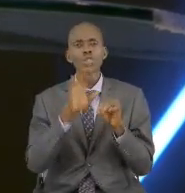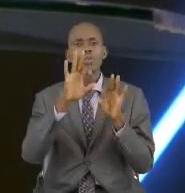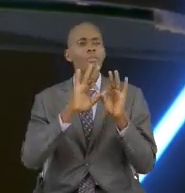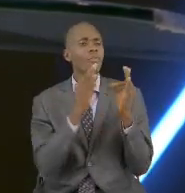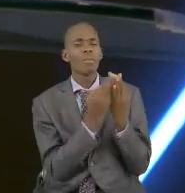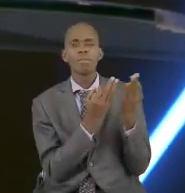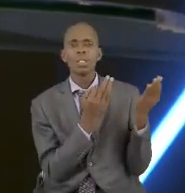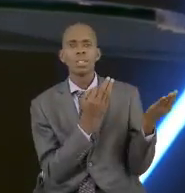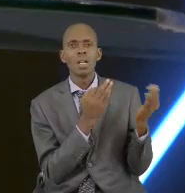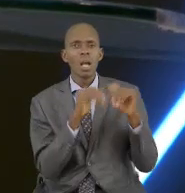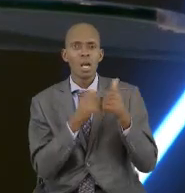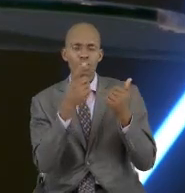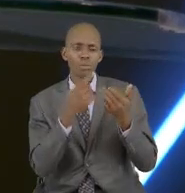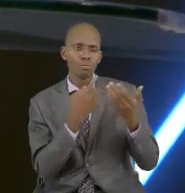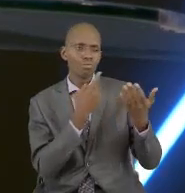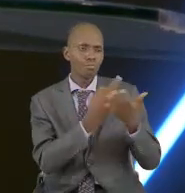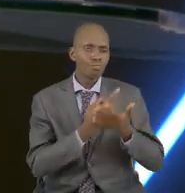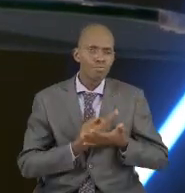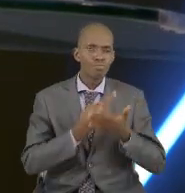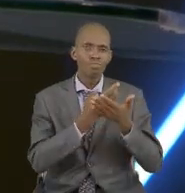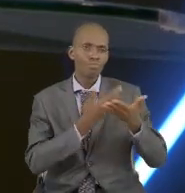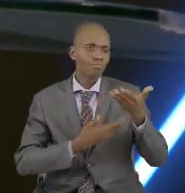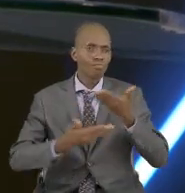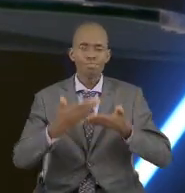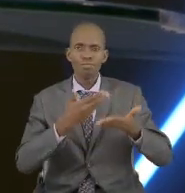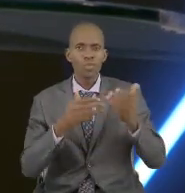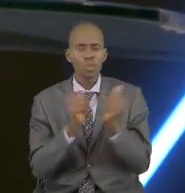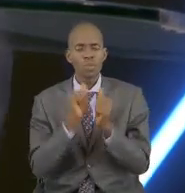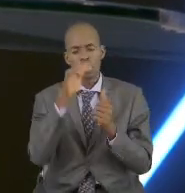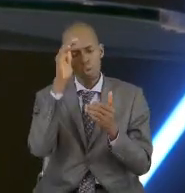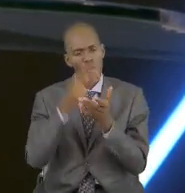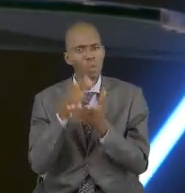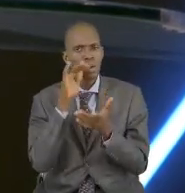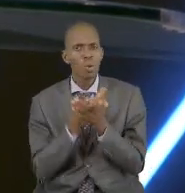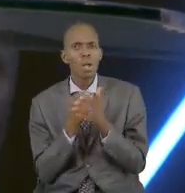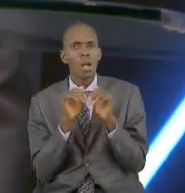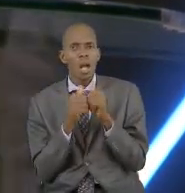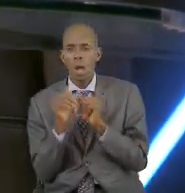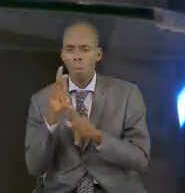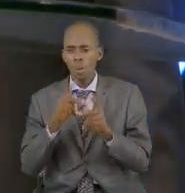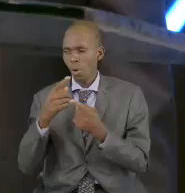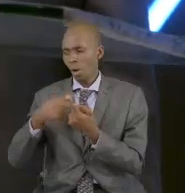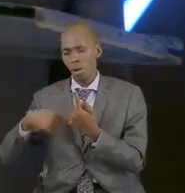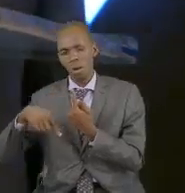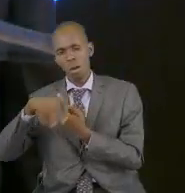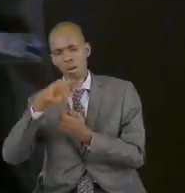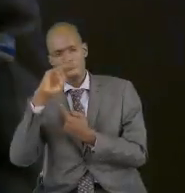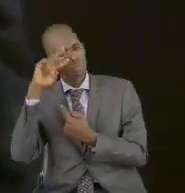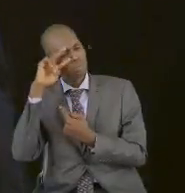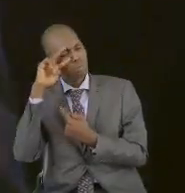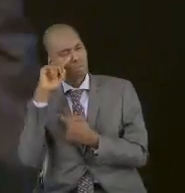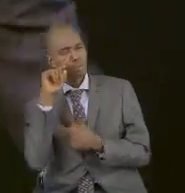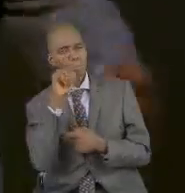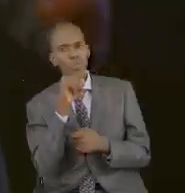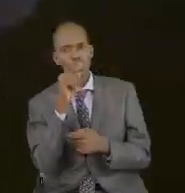you interact with your companions and with people around you, so that on the